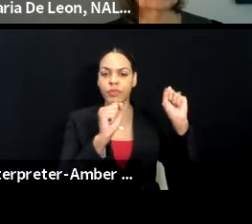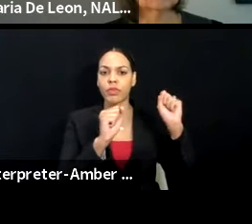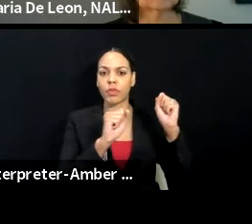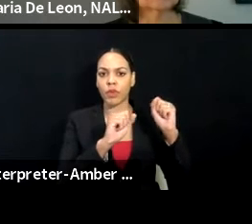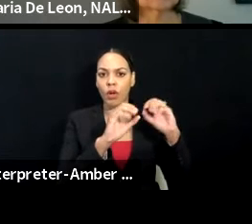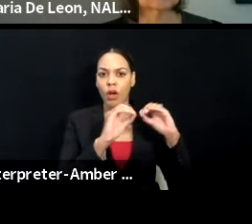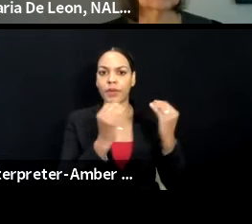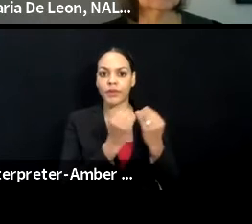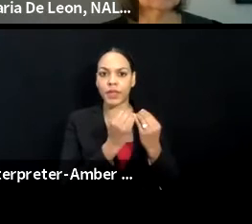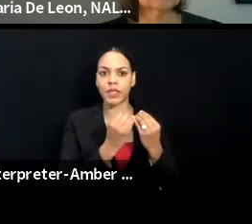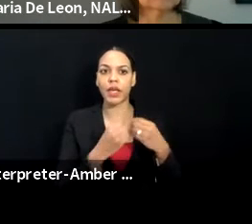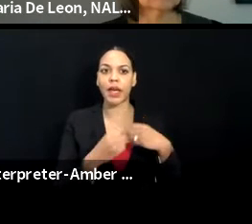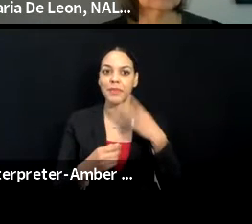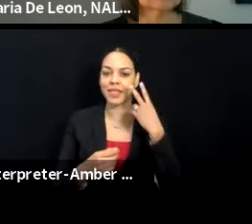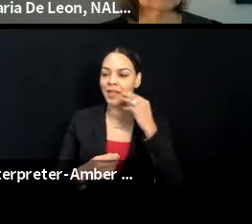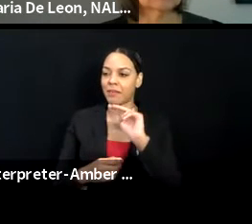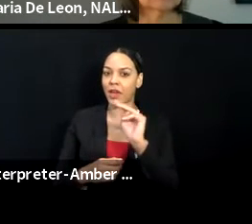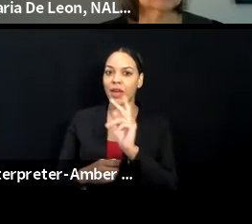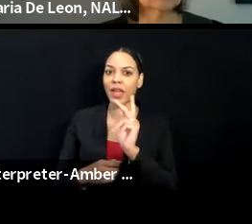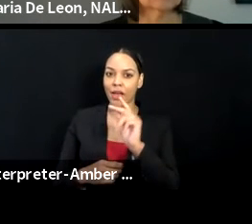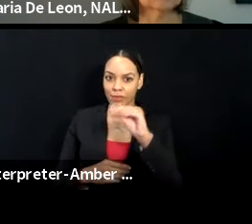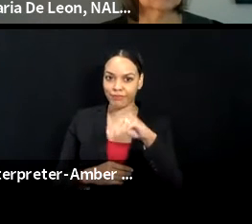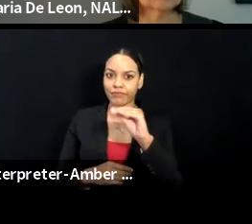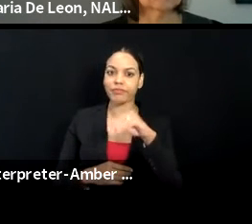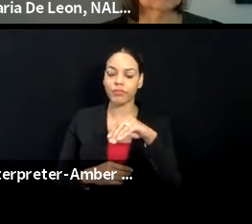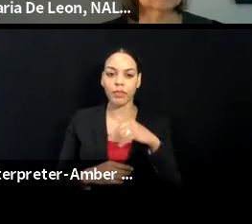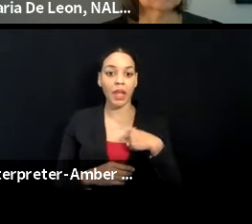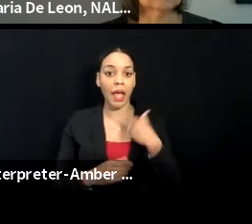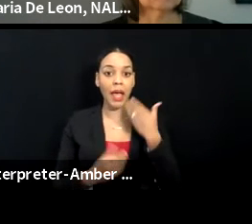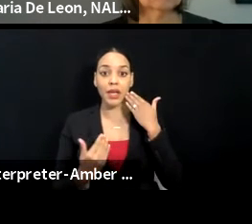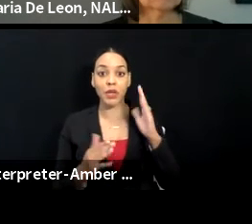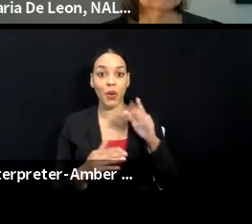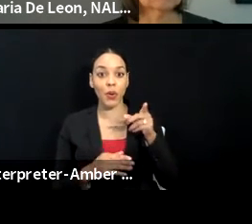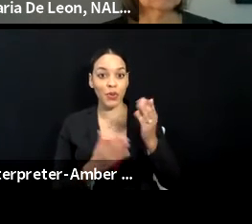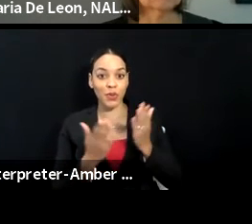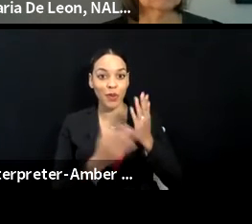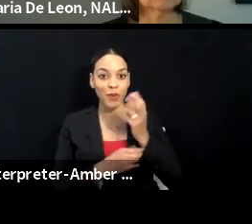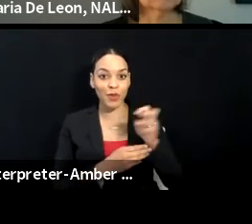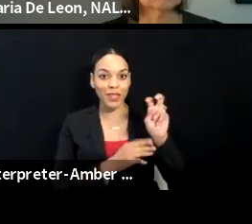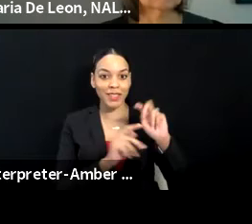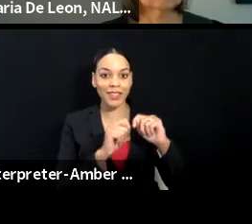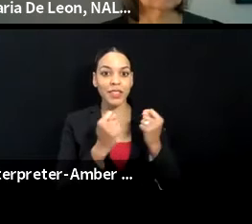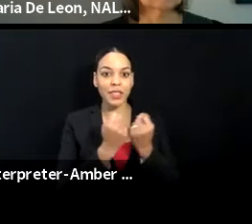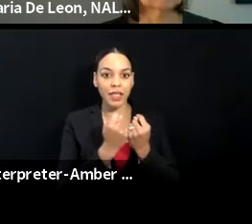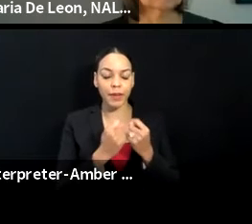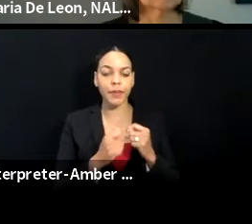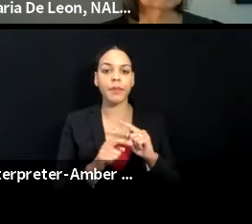Mary Catherine nodding her head because I didn't even know that you served on the transition team.